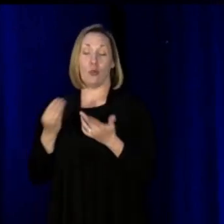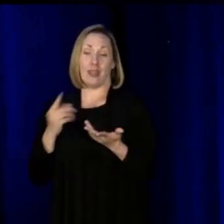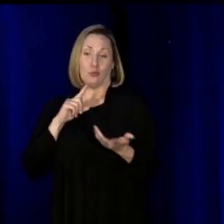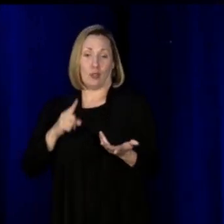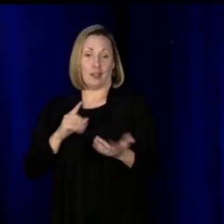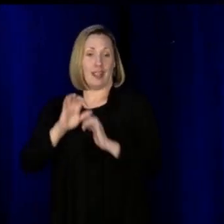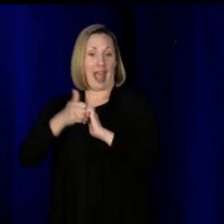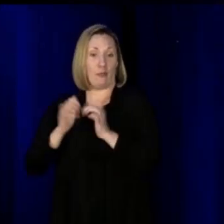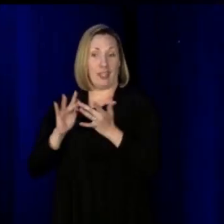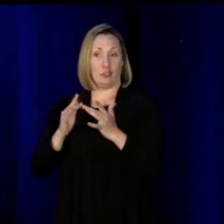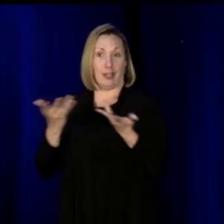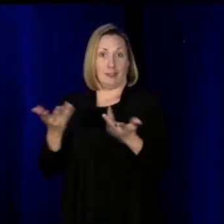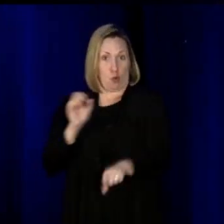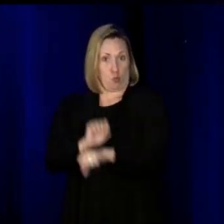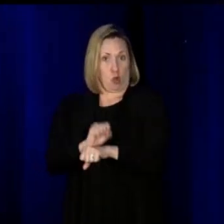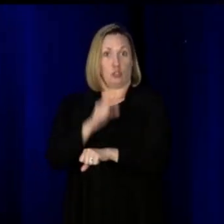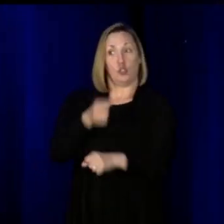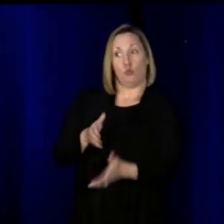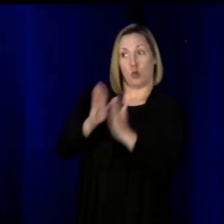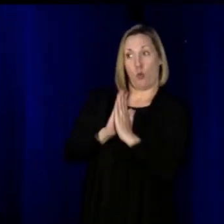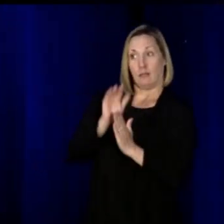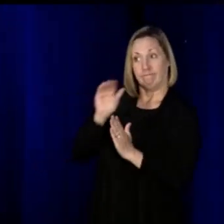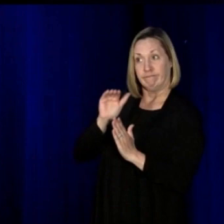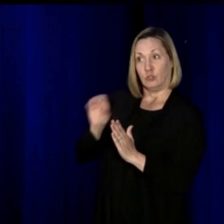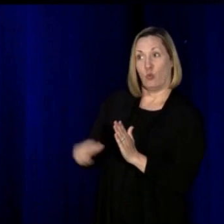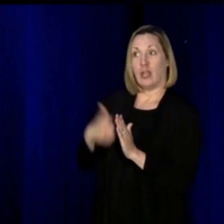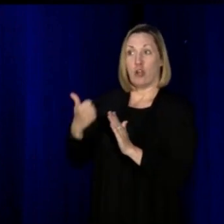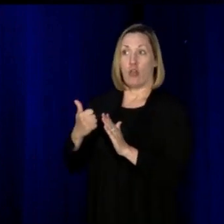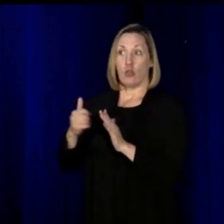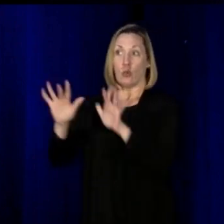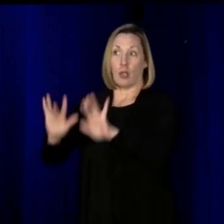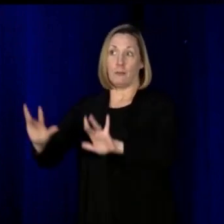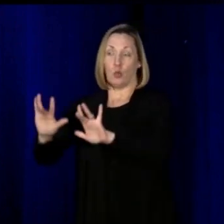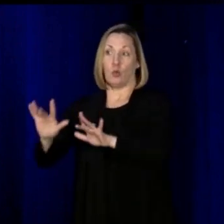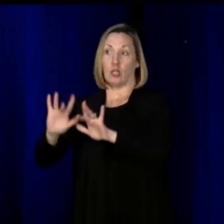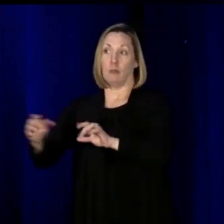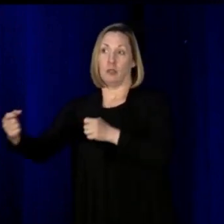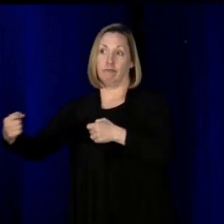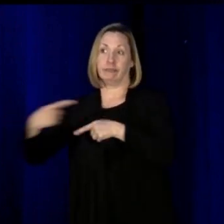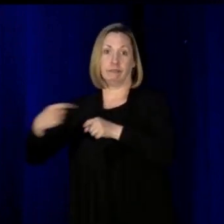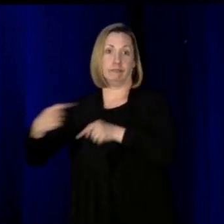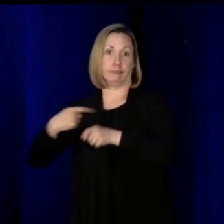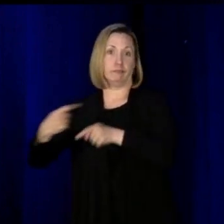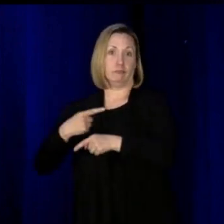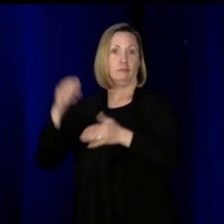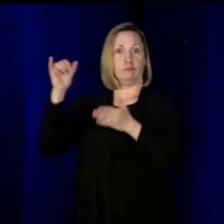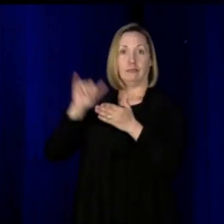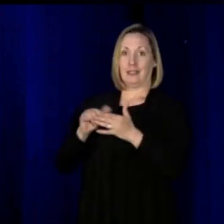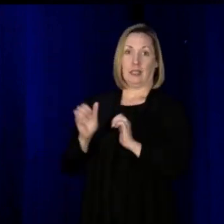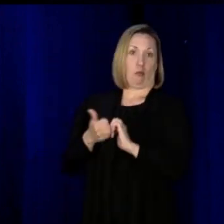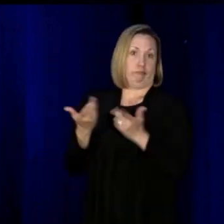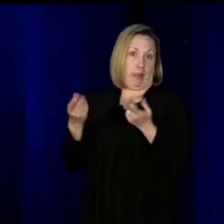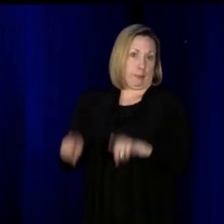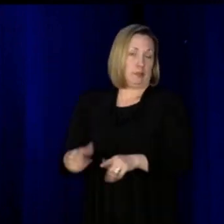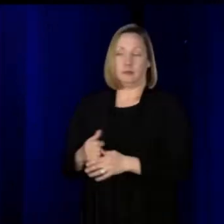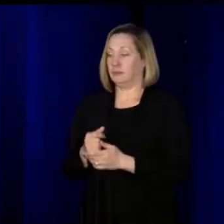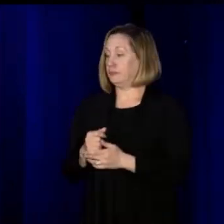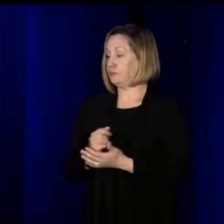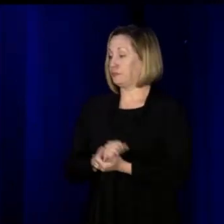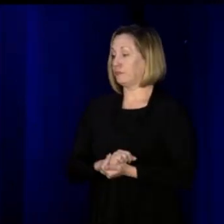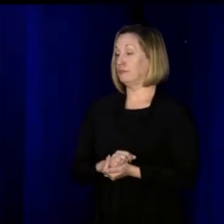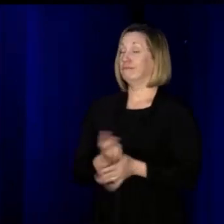how the internet works. You request something to another computer, and the other computer sends that to you, as easy as it is. But it